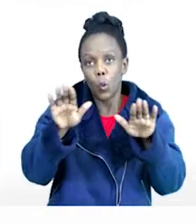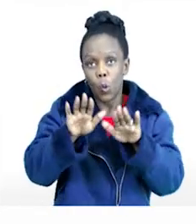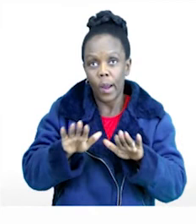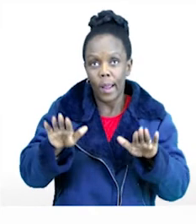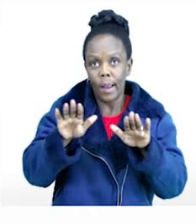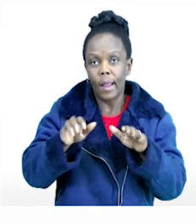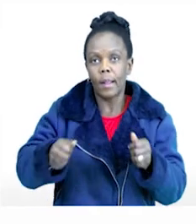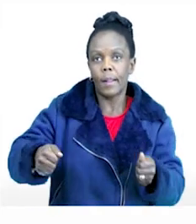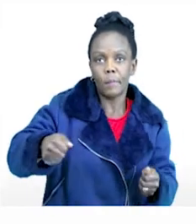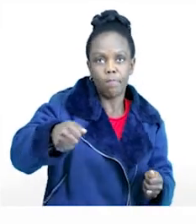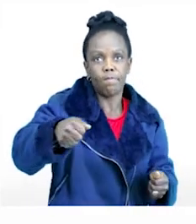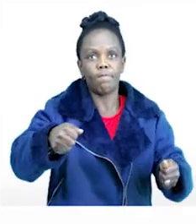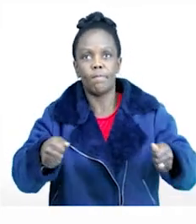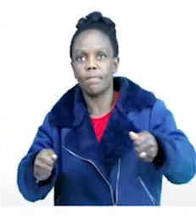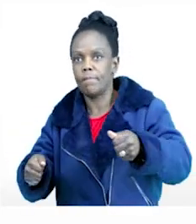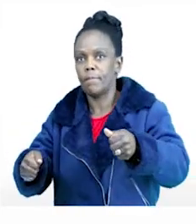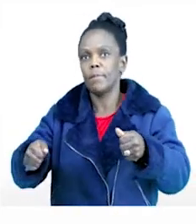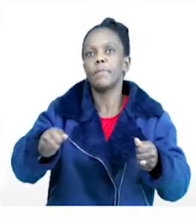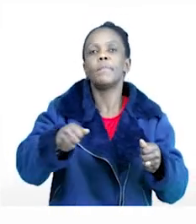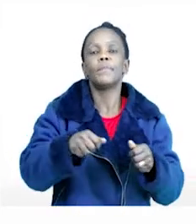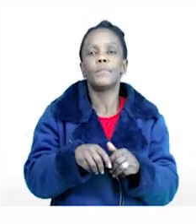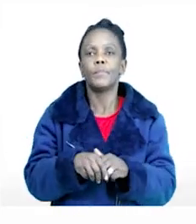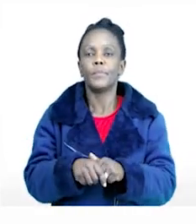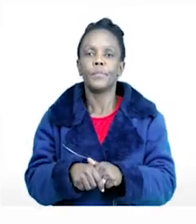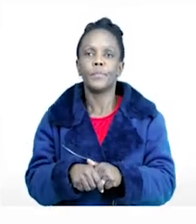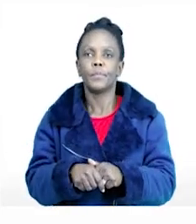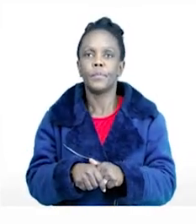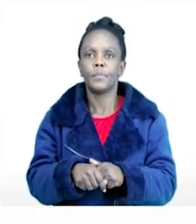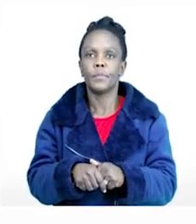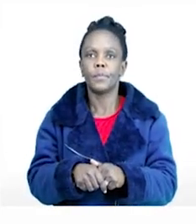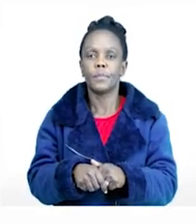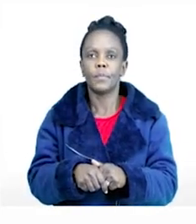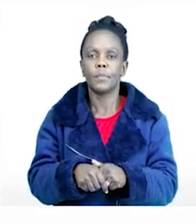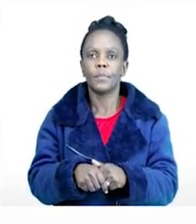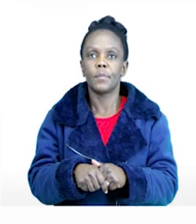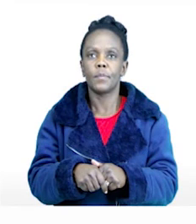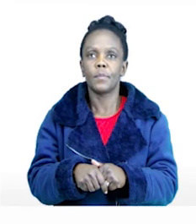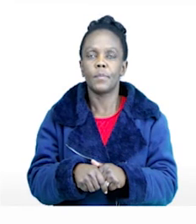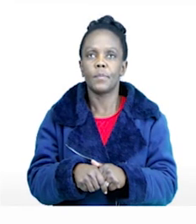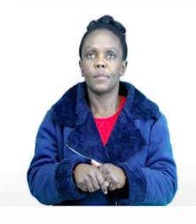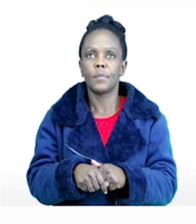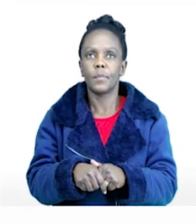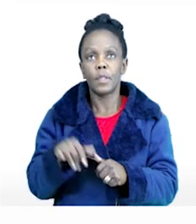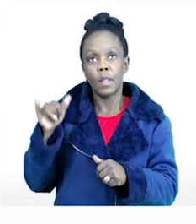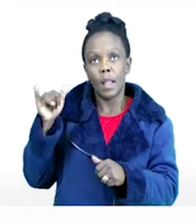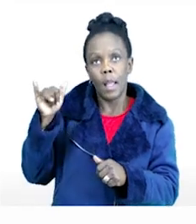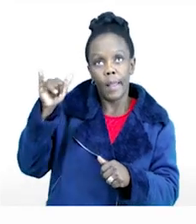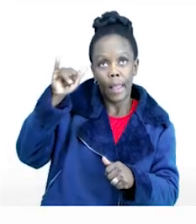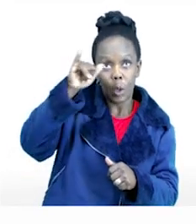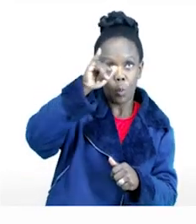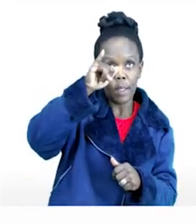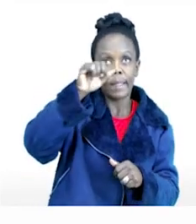things from one place to another. You are going to color the aeroplane,